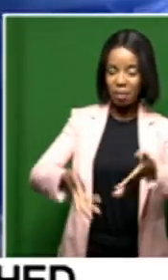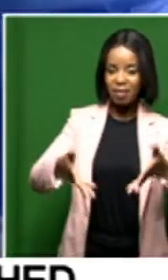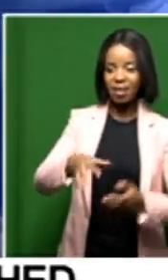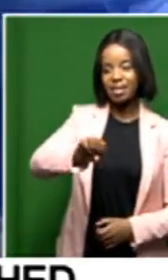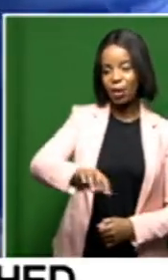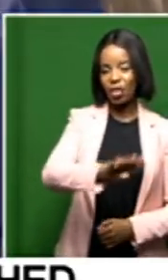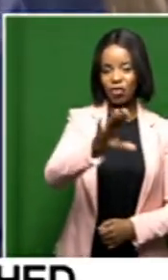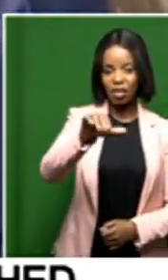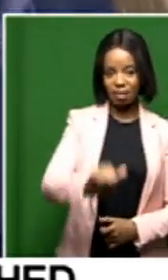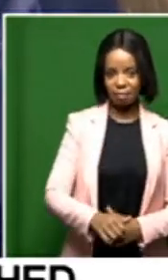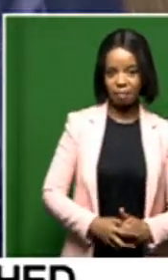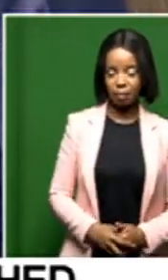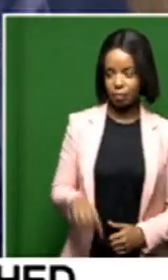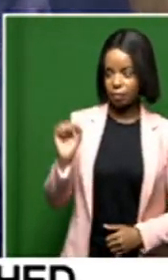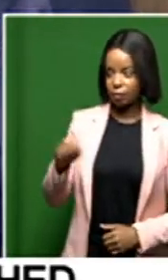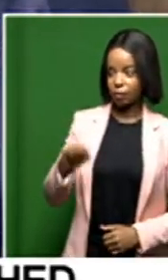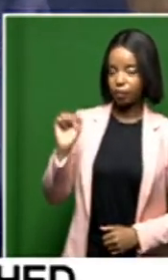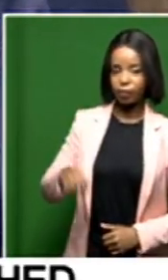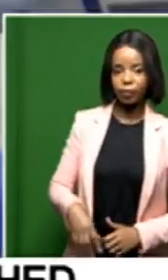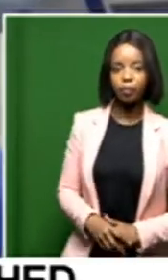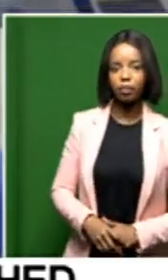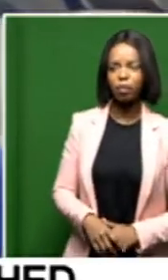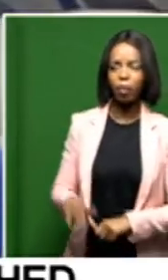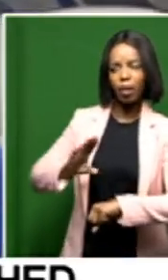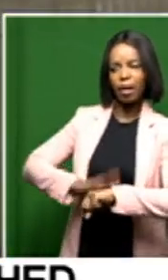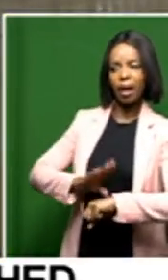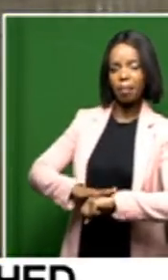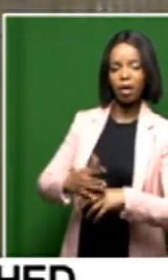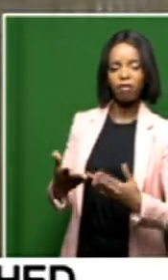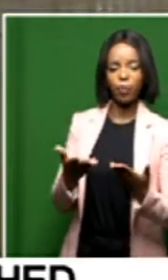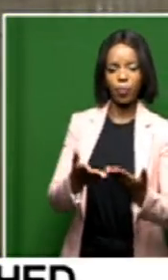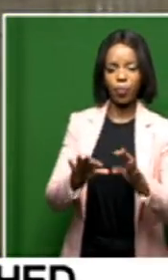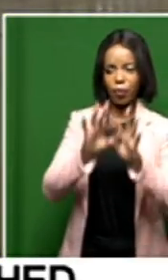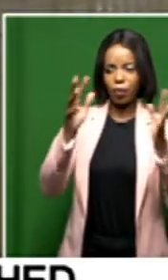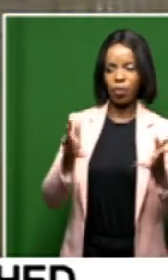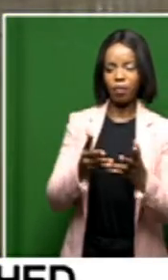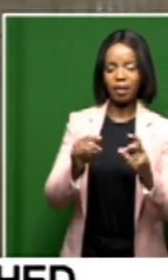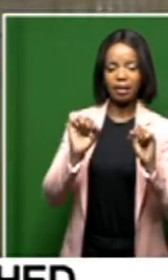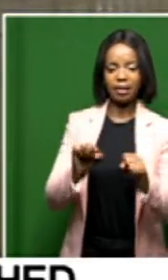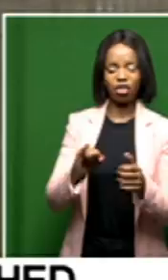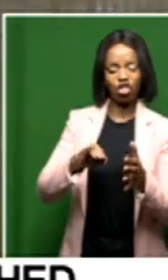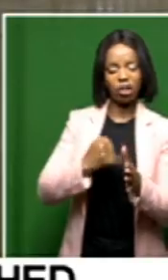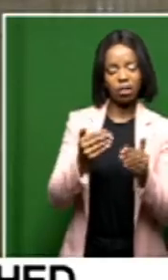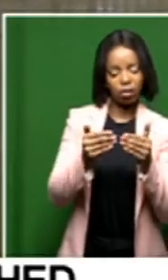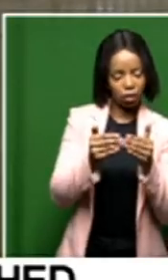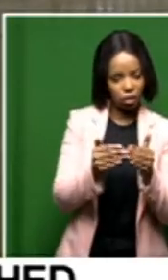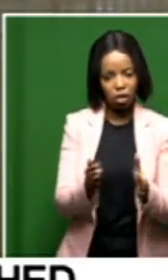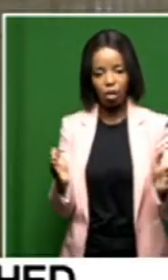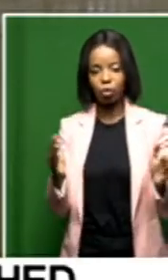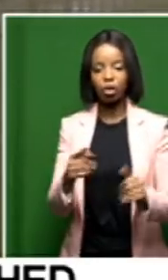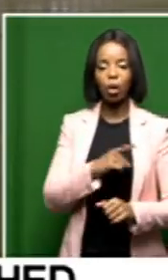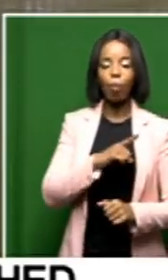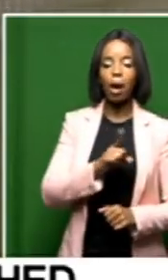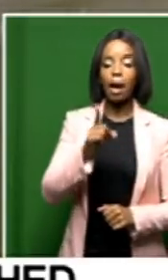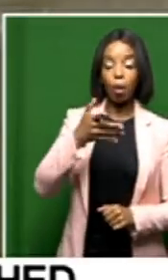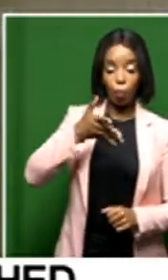Minister, in terms of the timing on all of this, obviously this was just the launch. We speak about the fact that he wants to